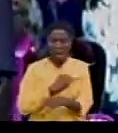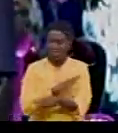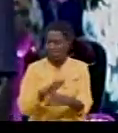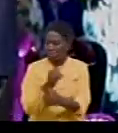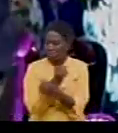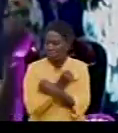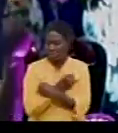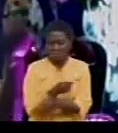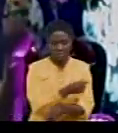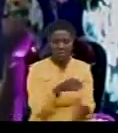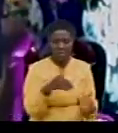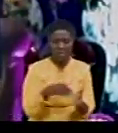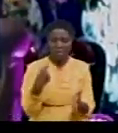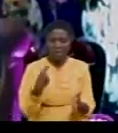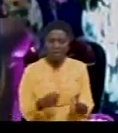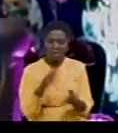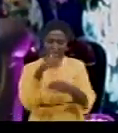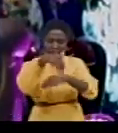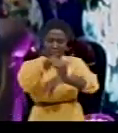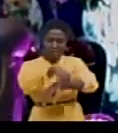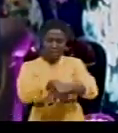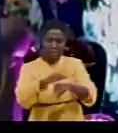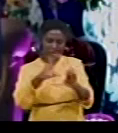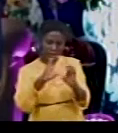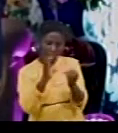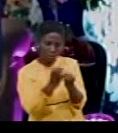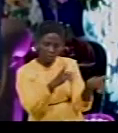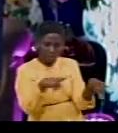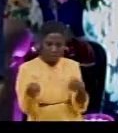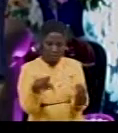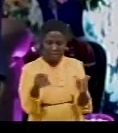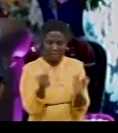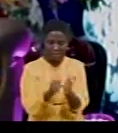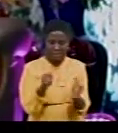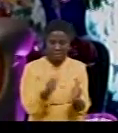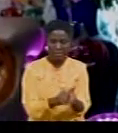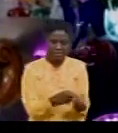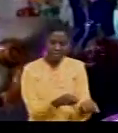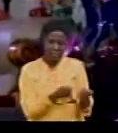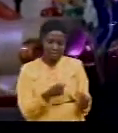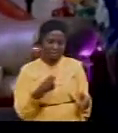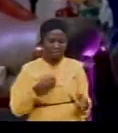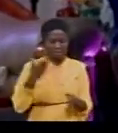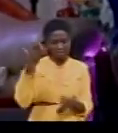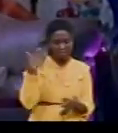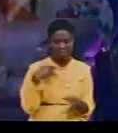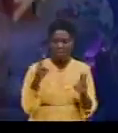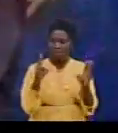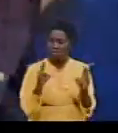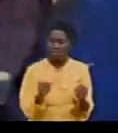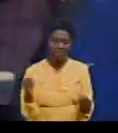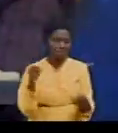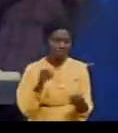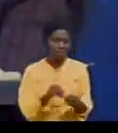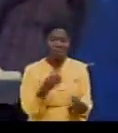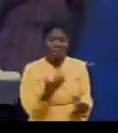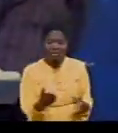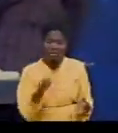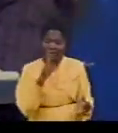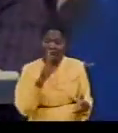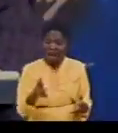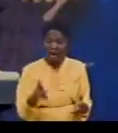that attracted me, no attraction for me anymore. Things are new